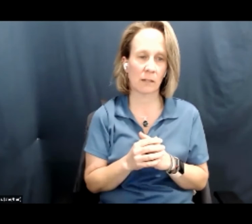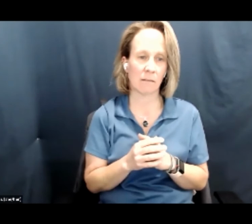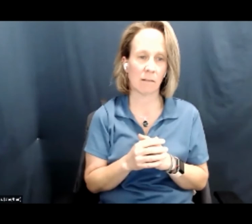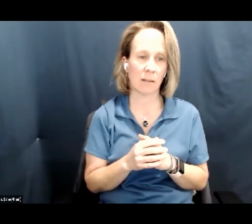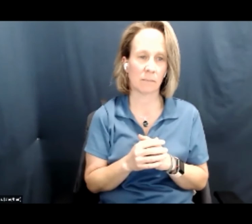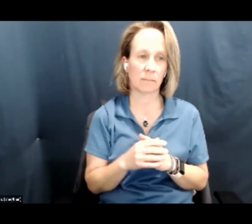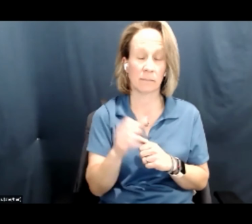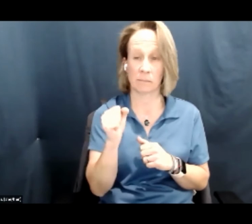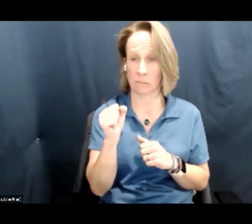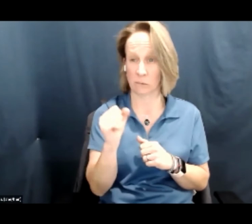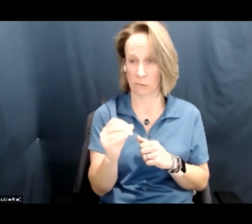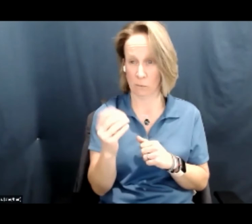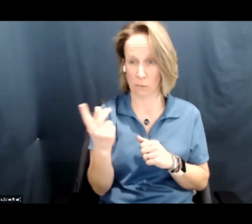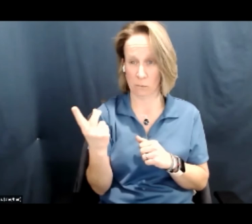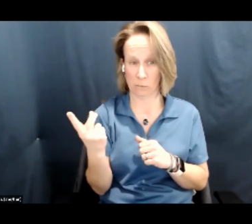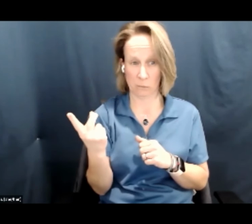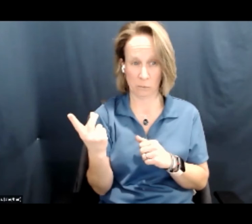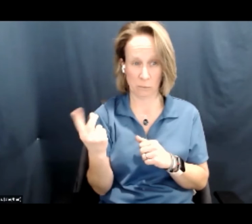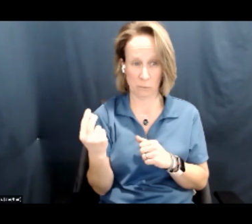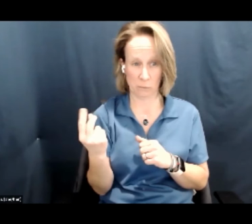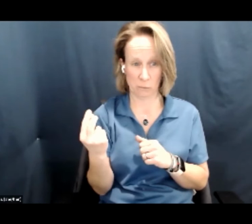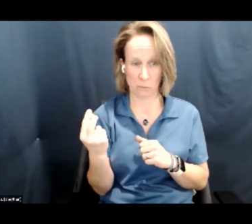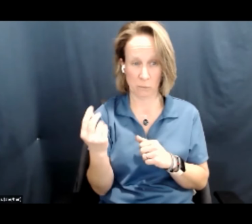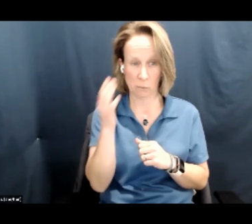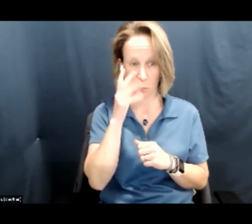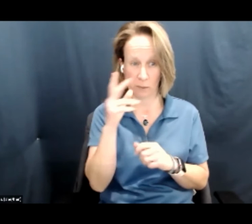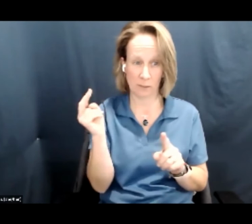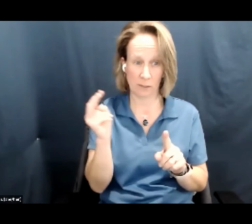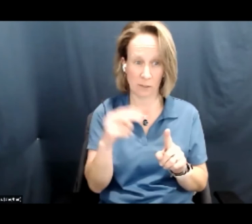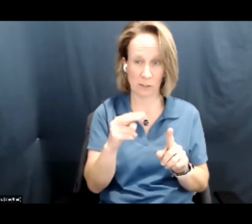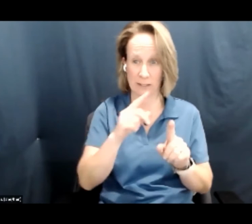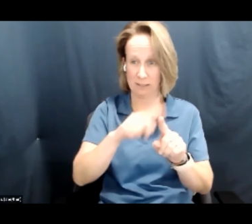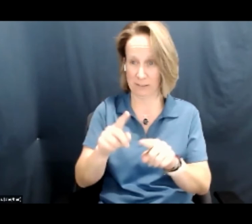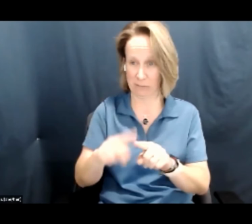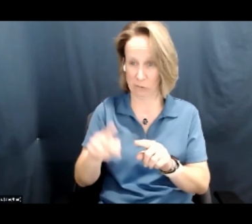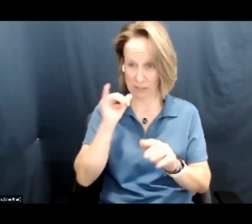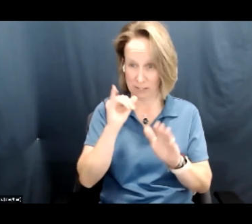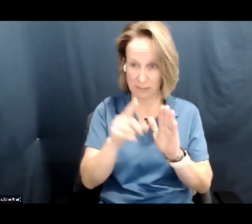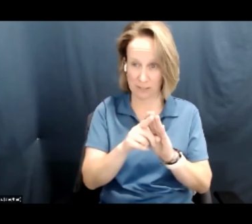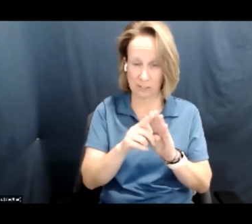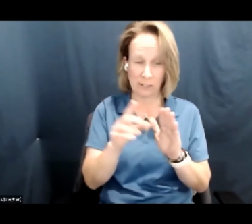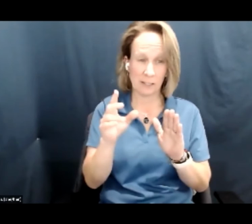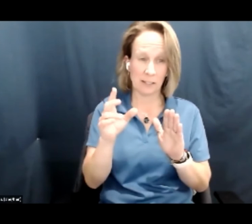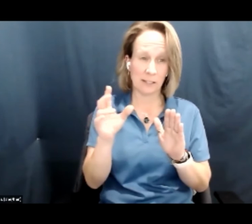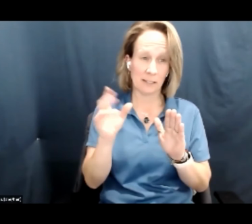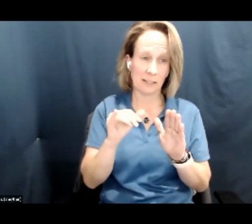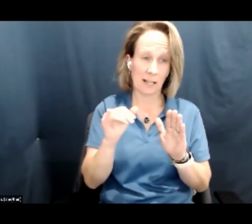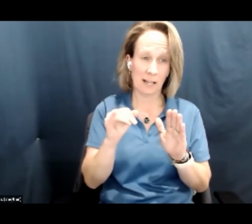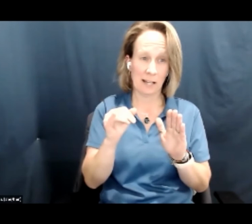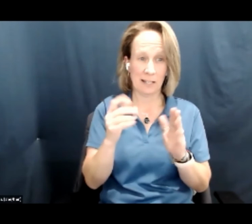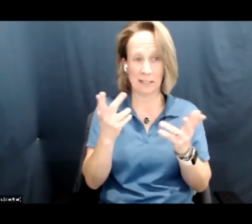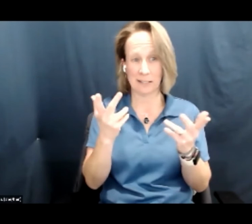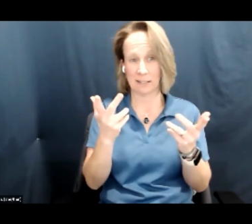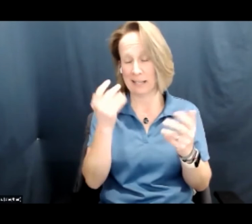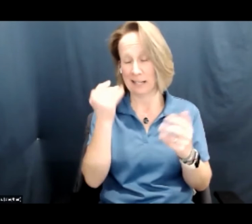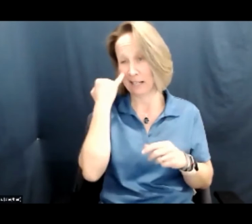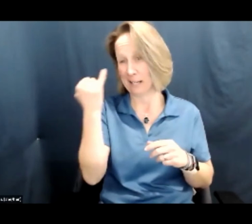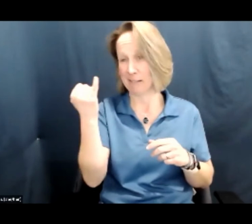do is we're going to look at some different identities of how someone has, like, an imaginary person has completed this